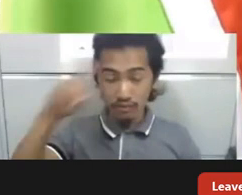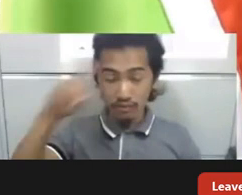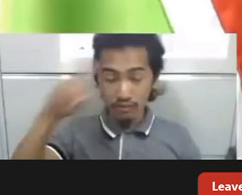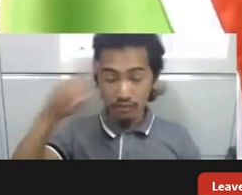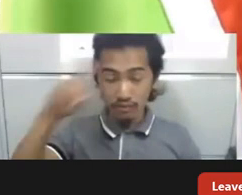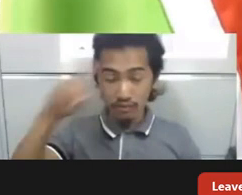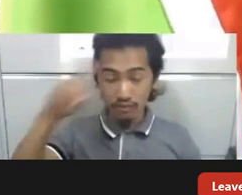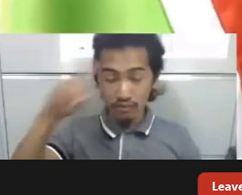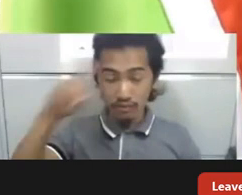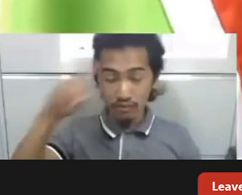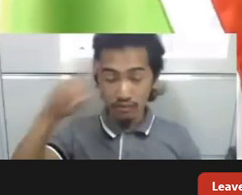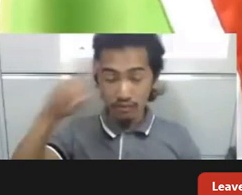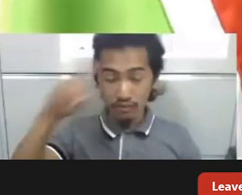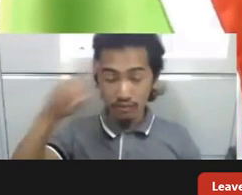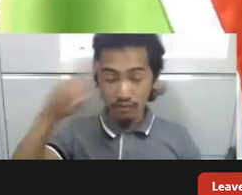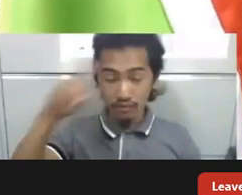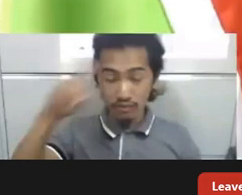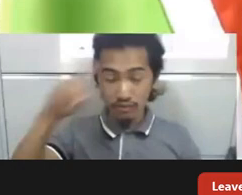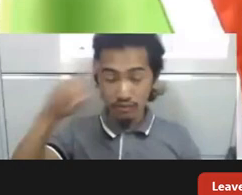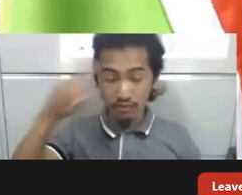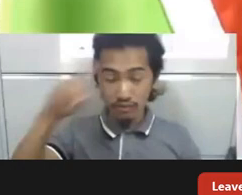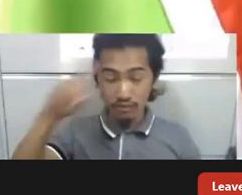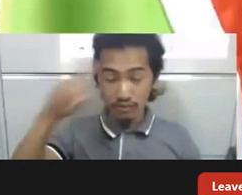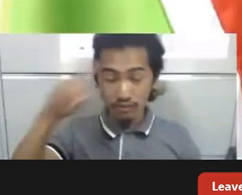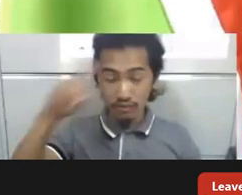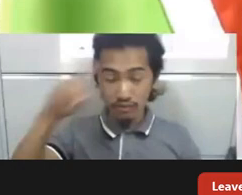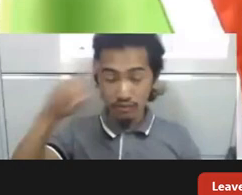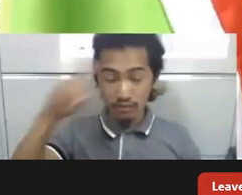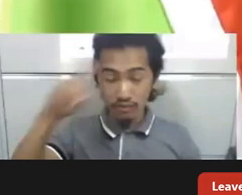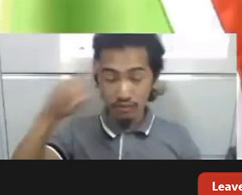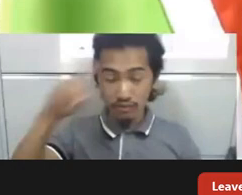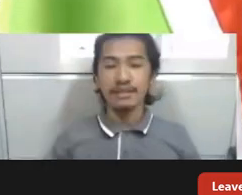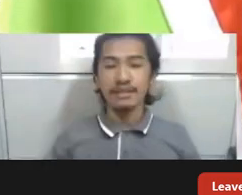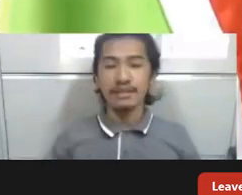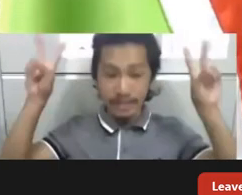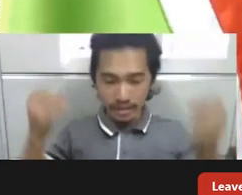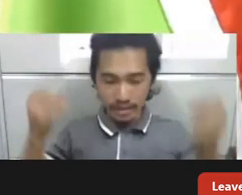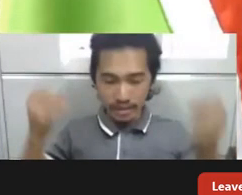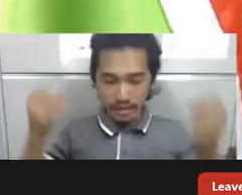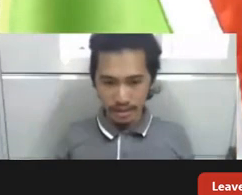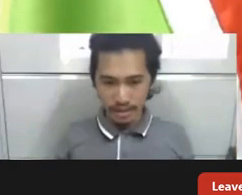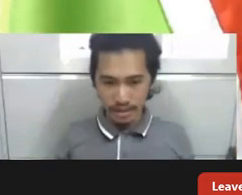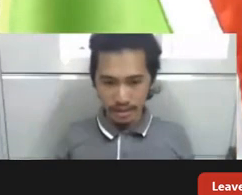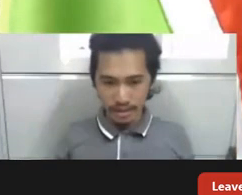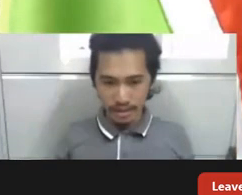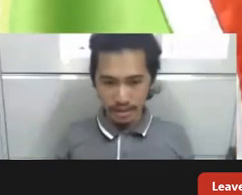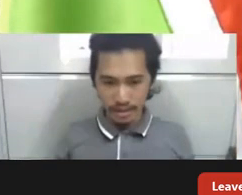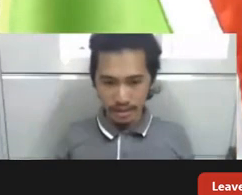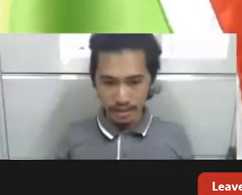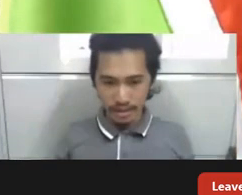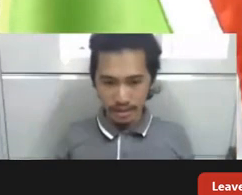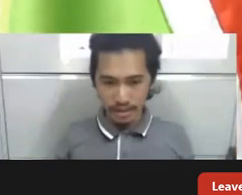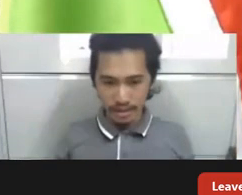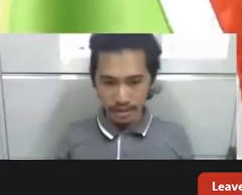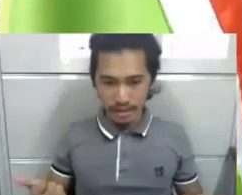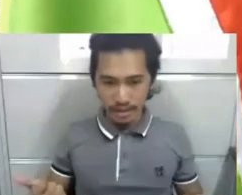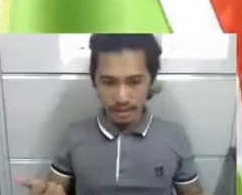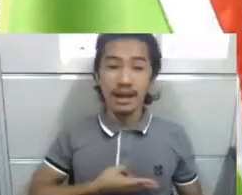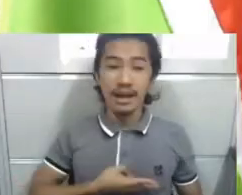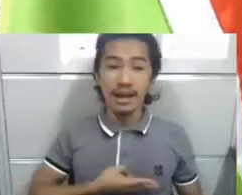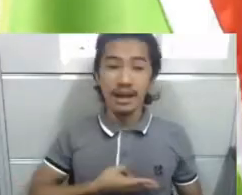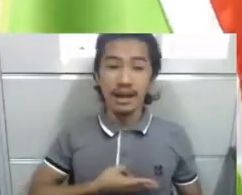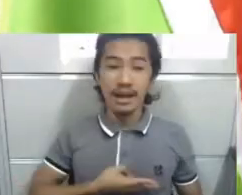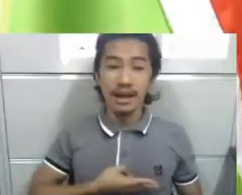for graduating students. Ladies and gentlemen, please help me welcome Mrs.